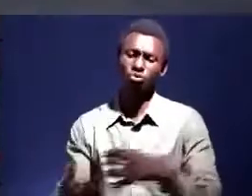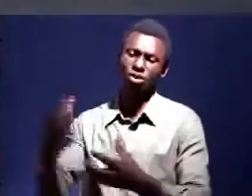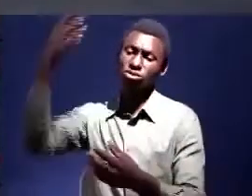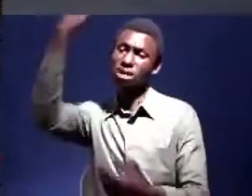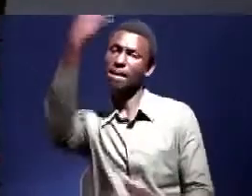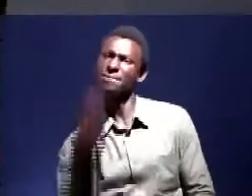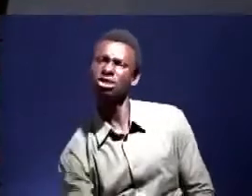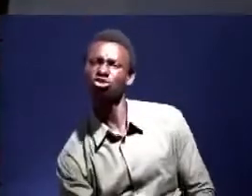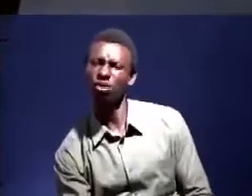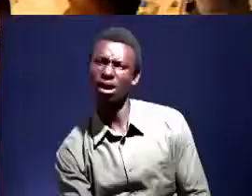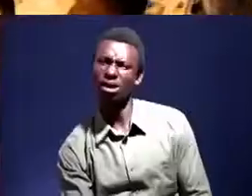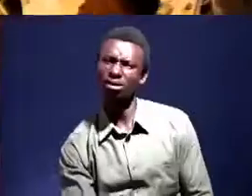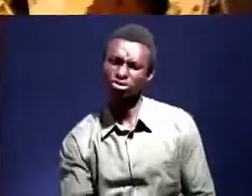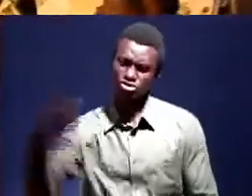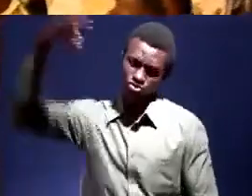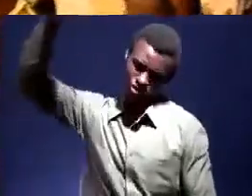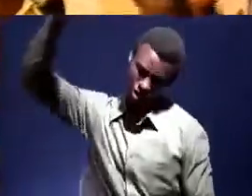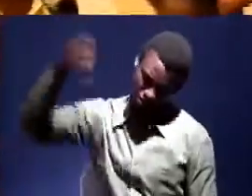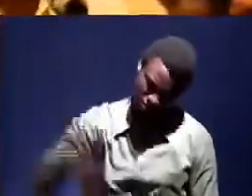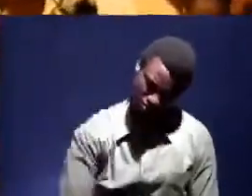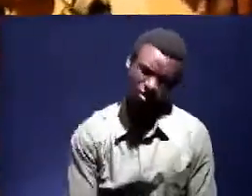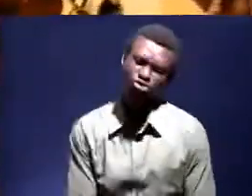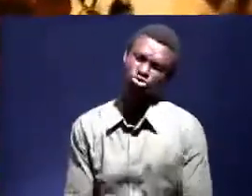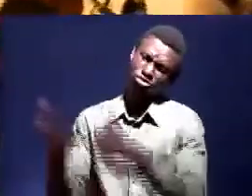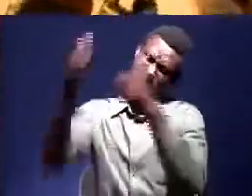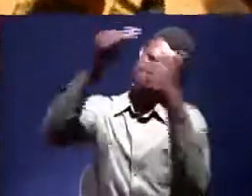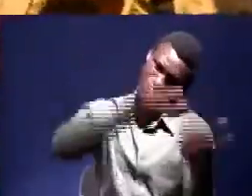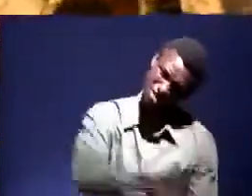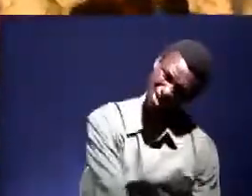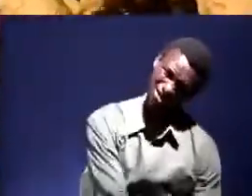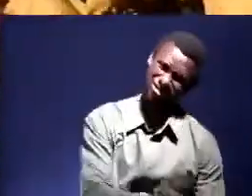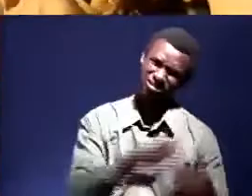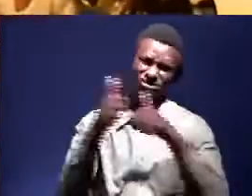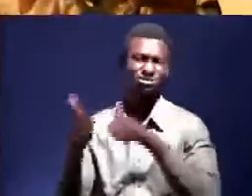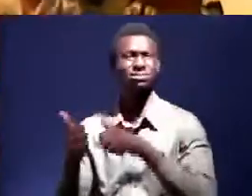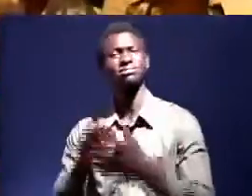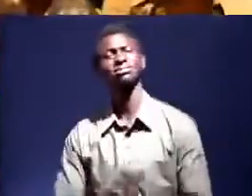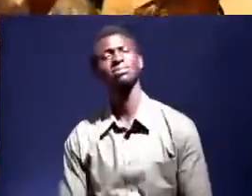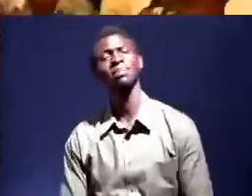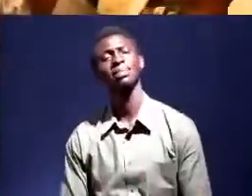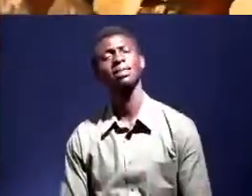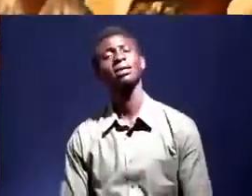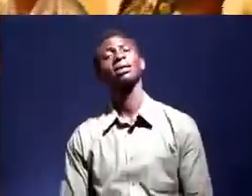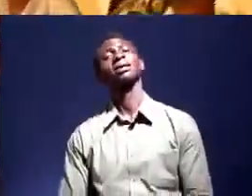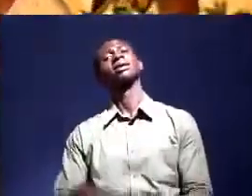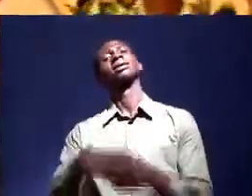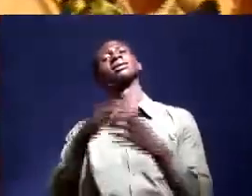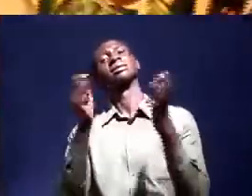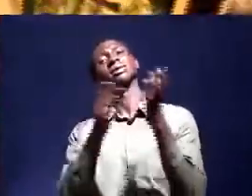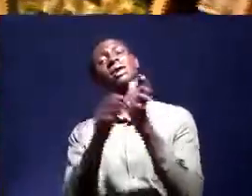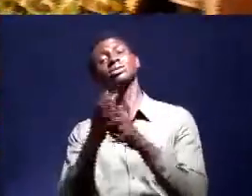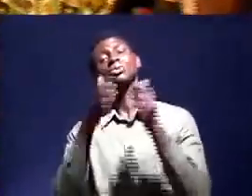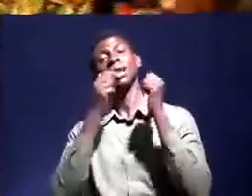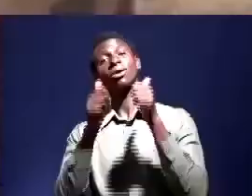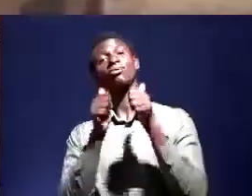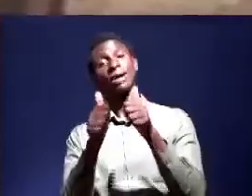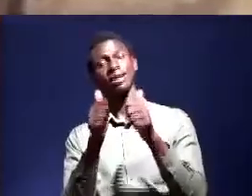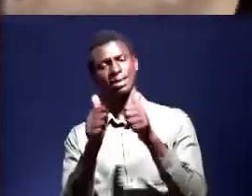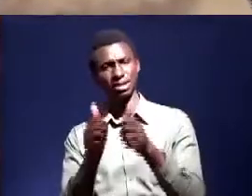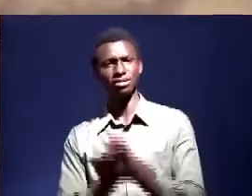You've already been baptized. Jesus promises you the gift of the Holy